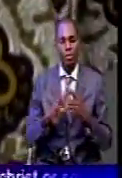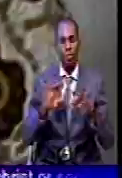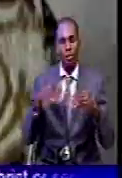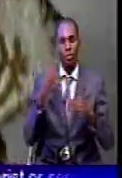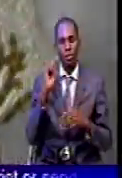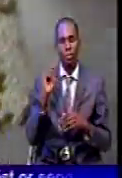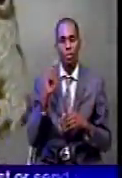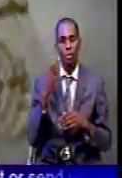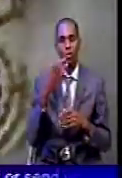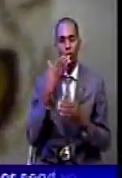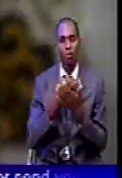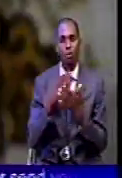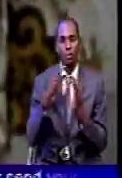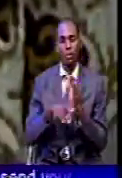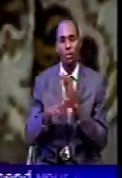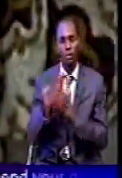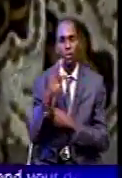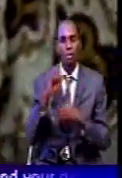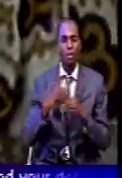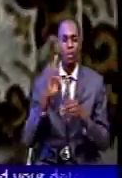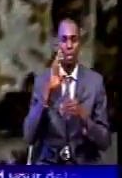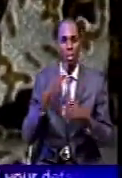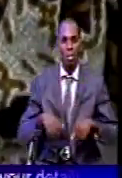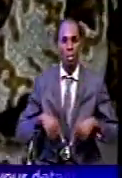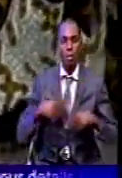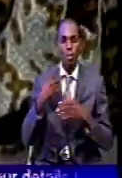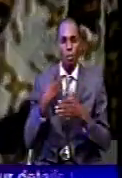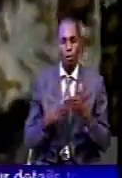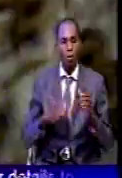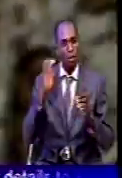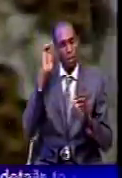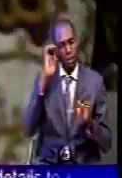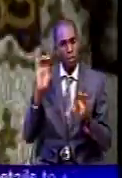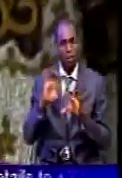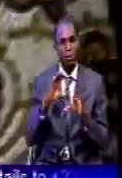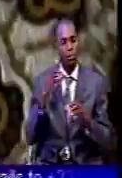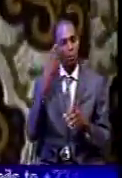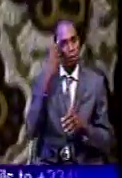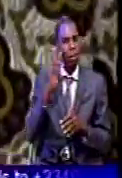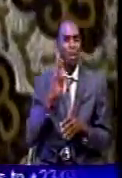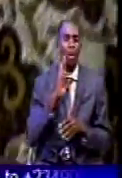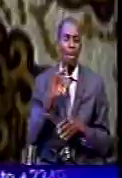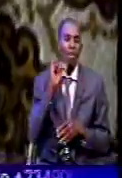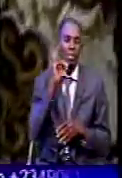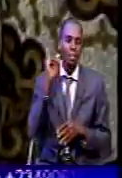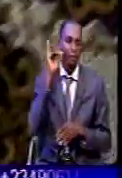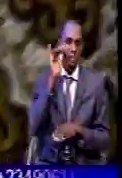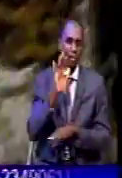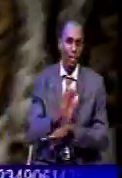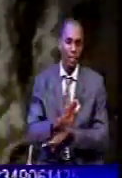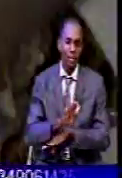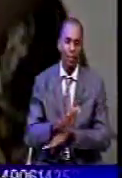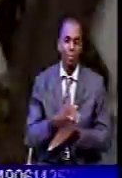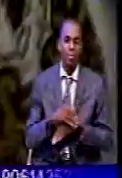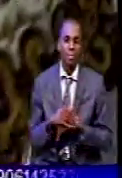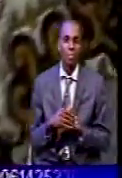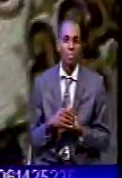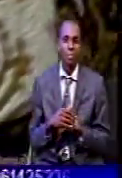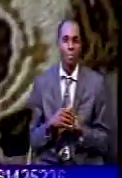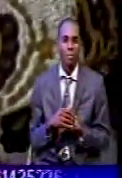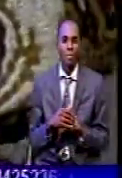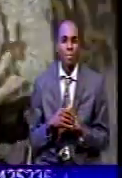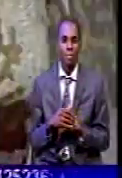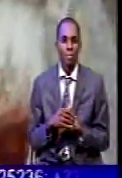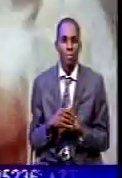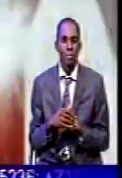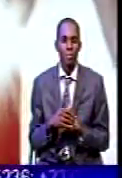gone. I see the pain is gone. It's no more. The pain is gone. Praise the Lord! Put